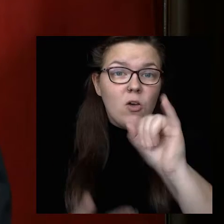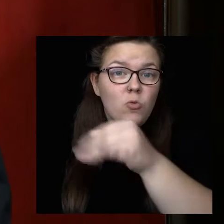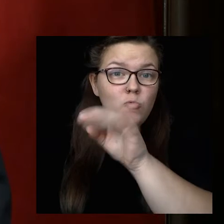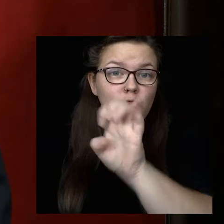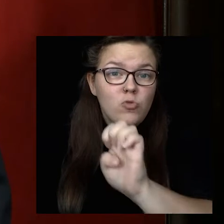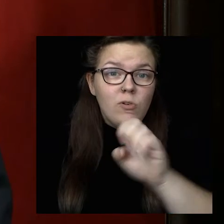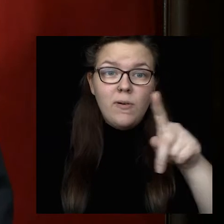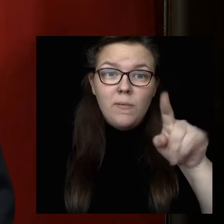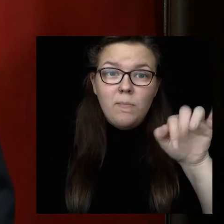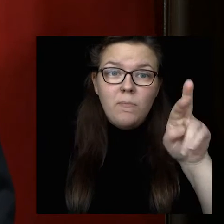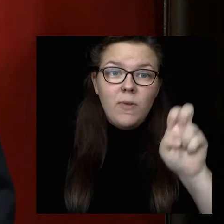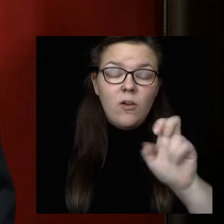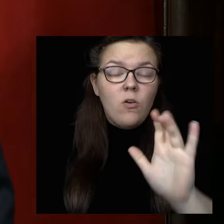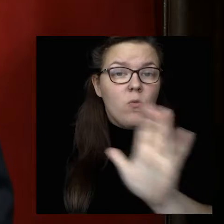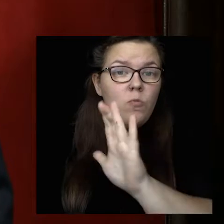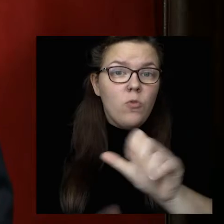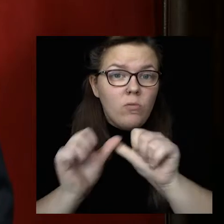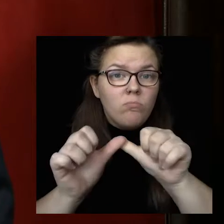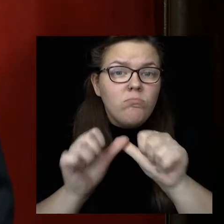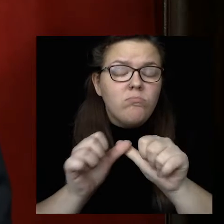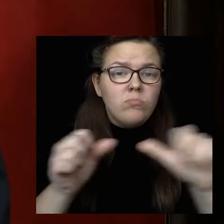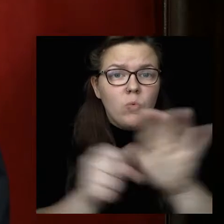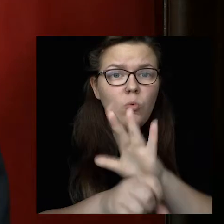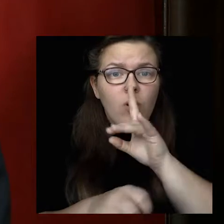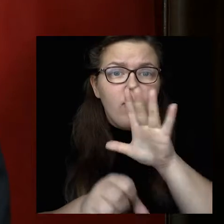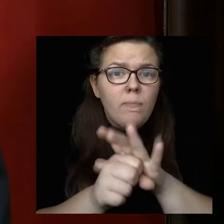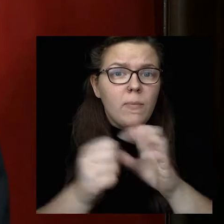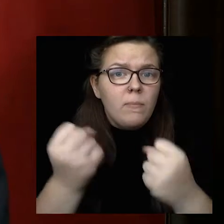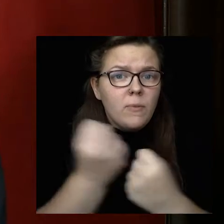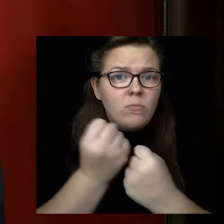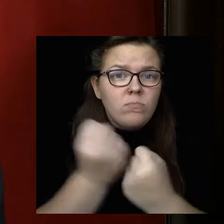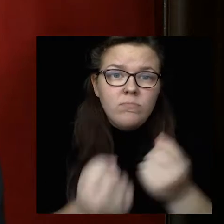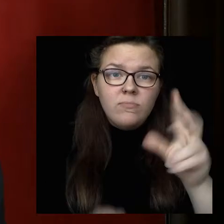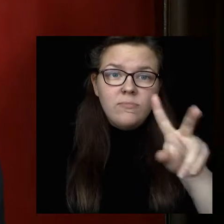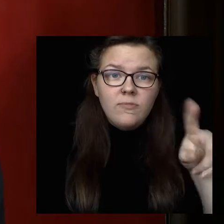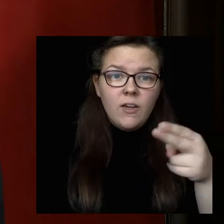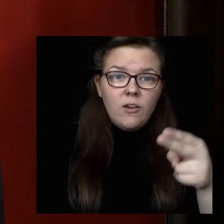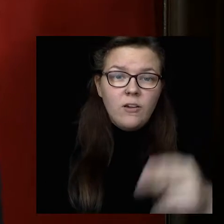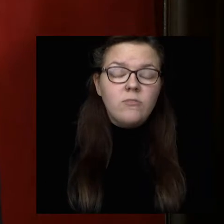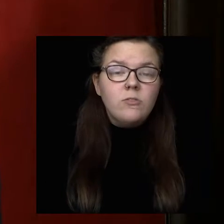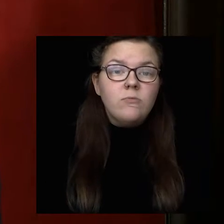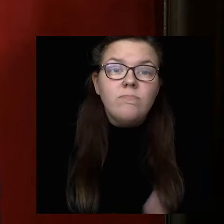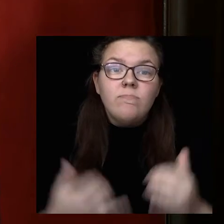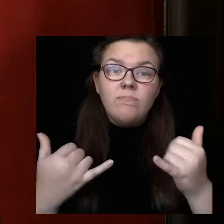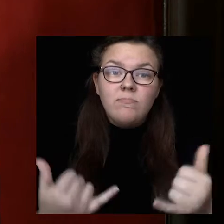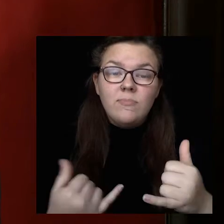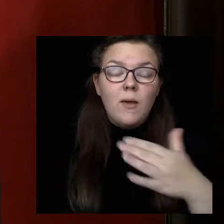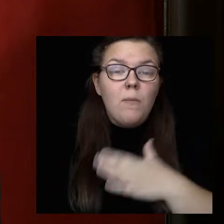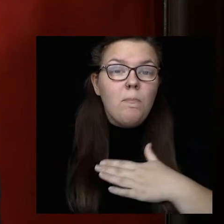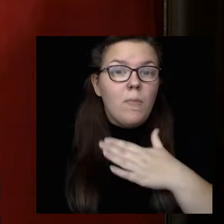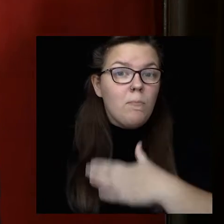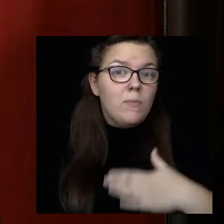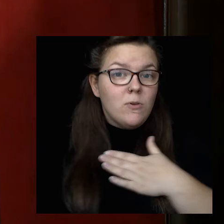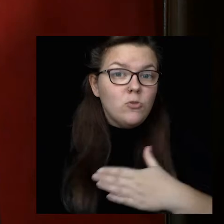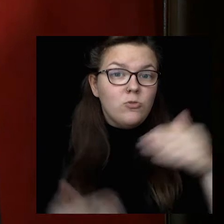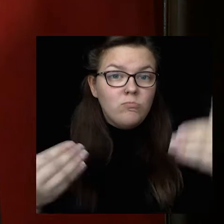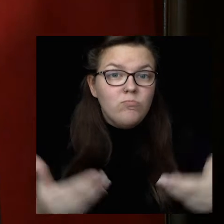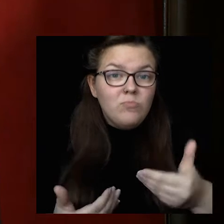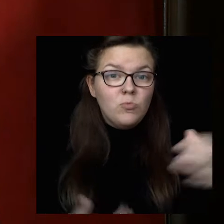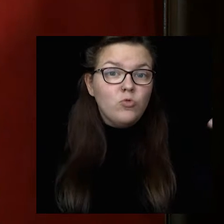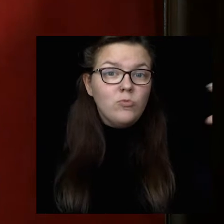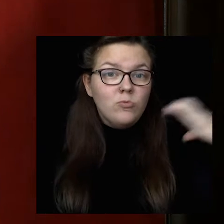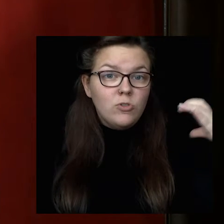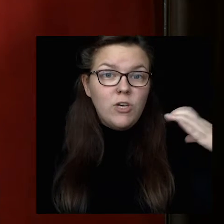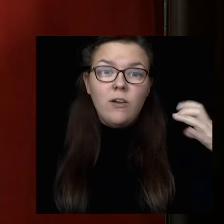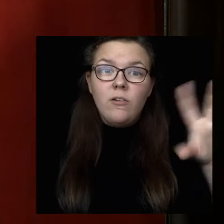Thank you, Joy and Pierre, for your continued total commitment to Vera House. It is now my pleasure to introduce the chair of the